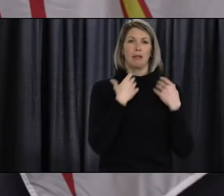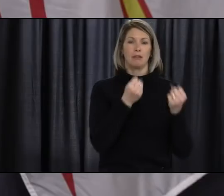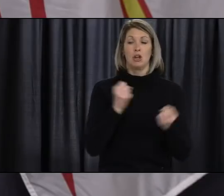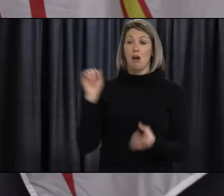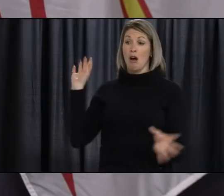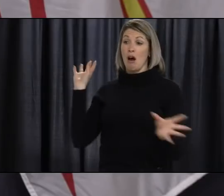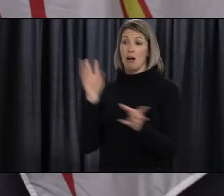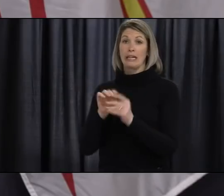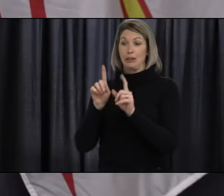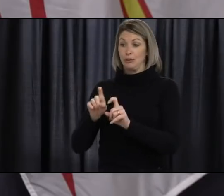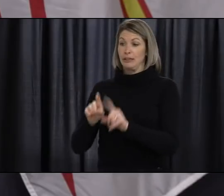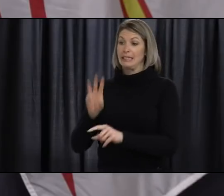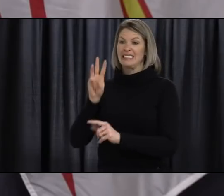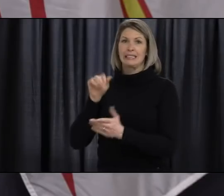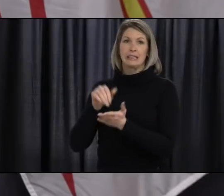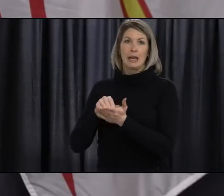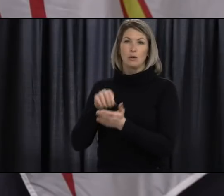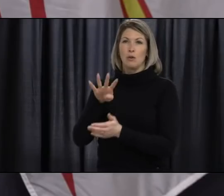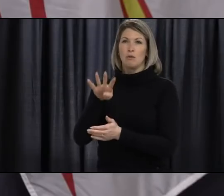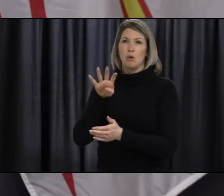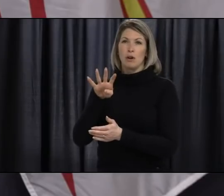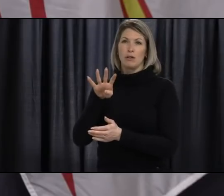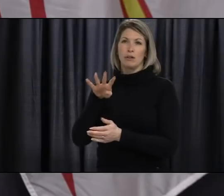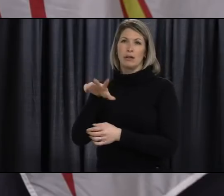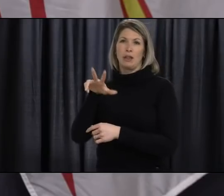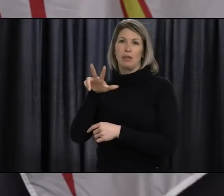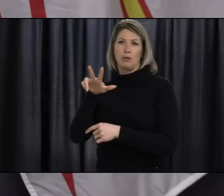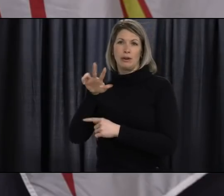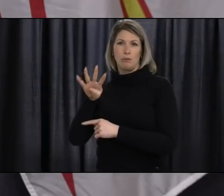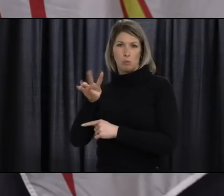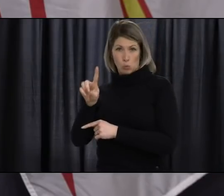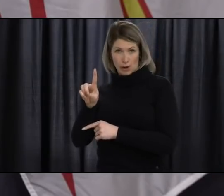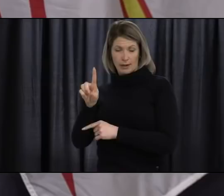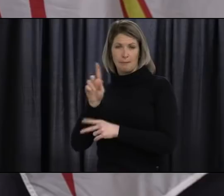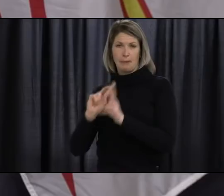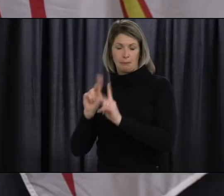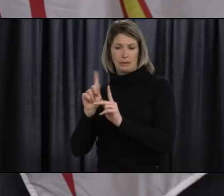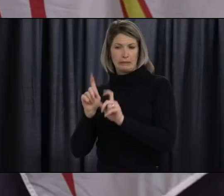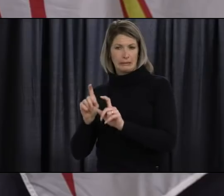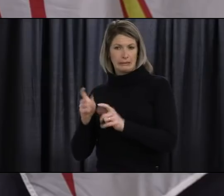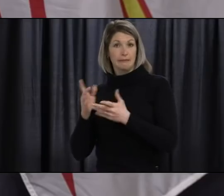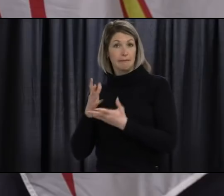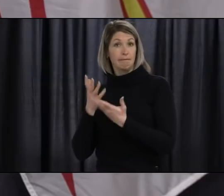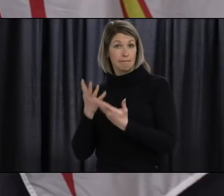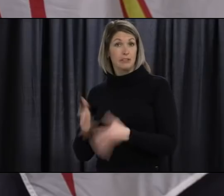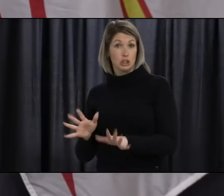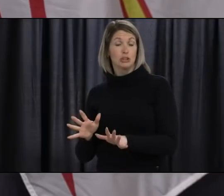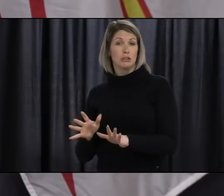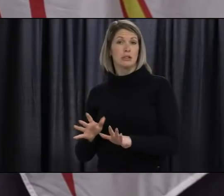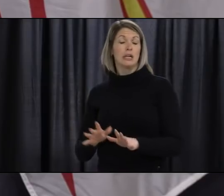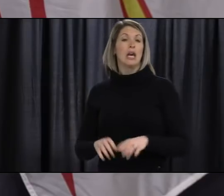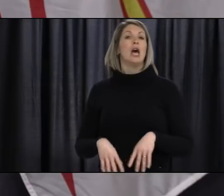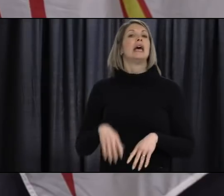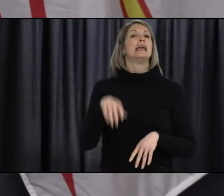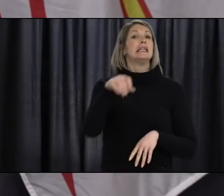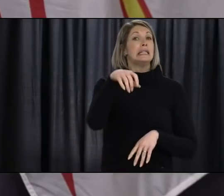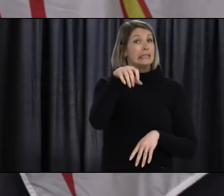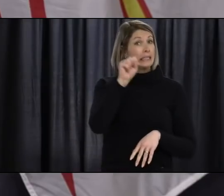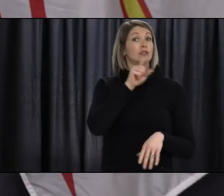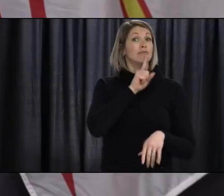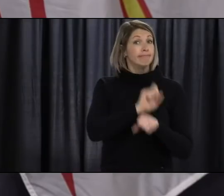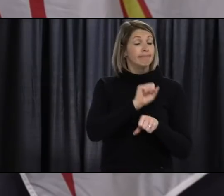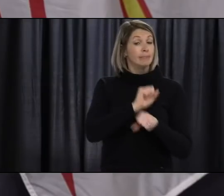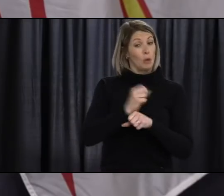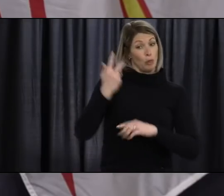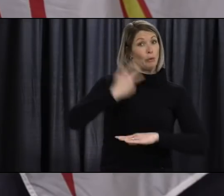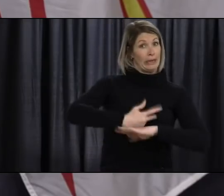6,431 people. No new cases to report over the last couple of days is indeed promising, but we must remain cautious with